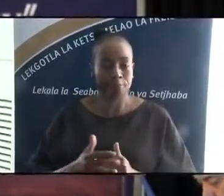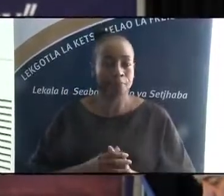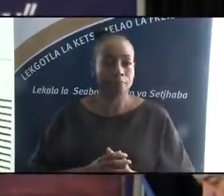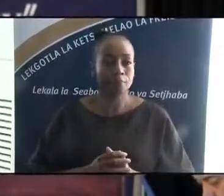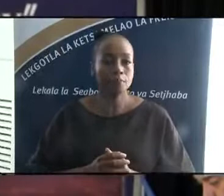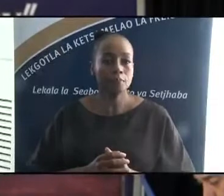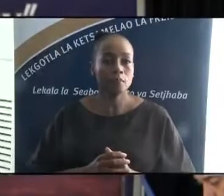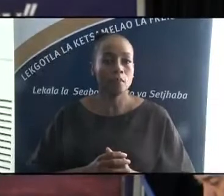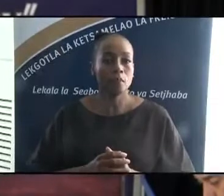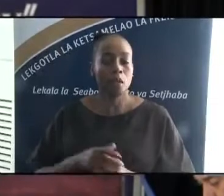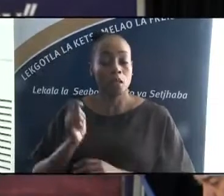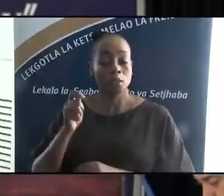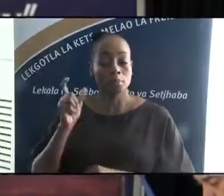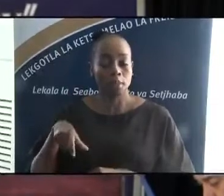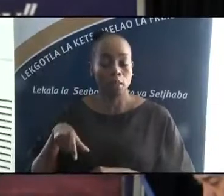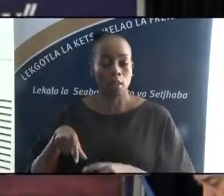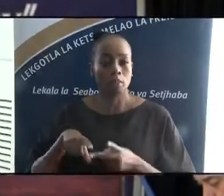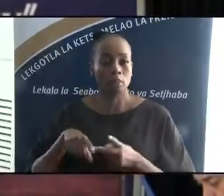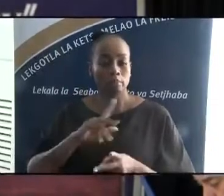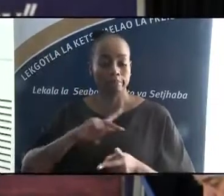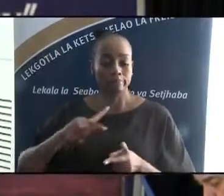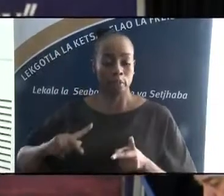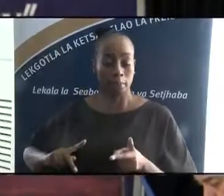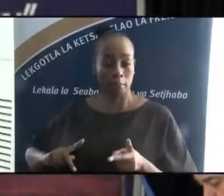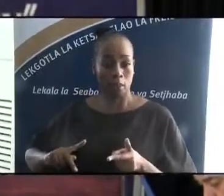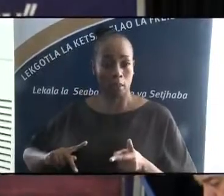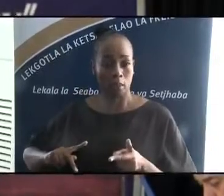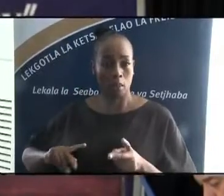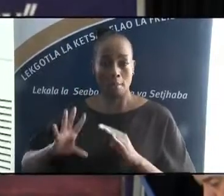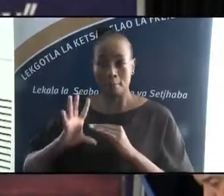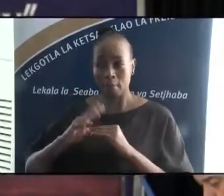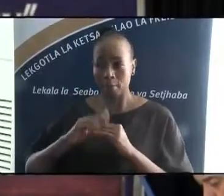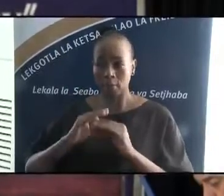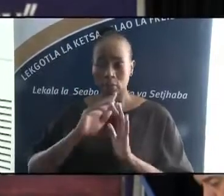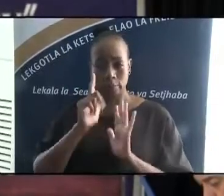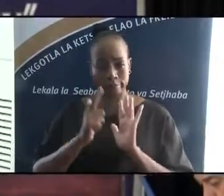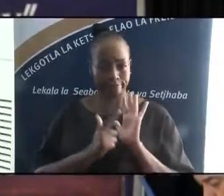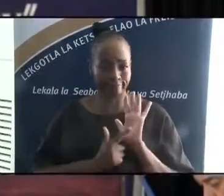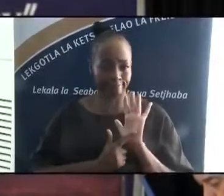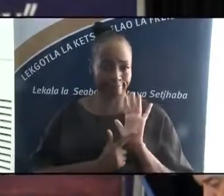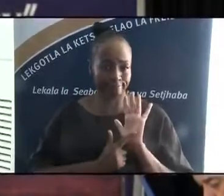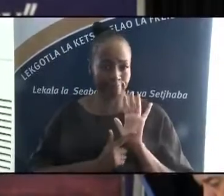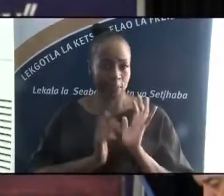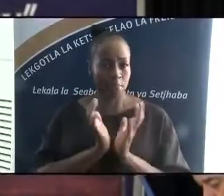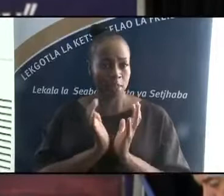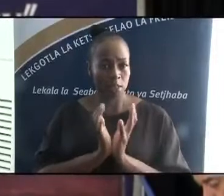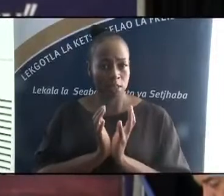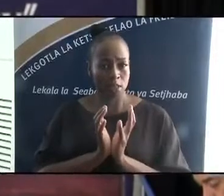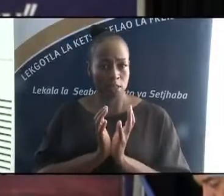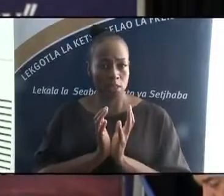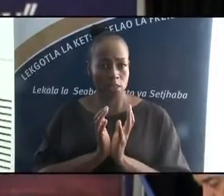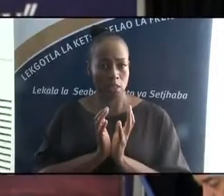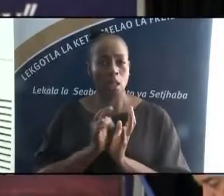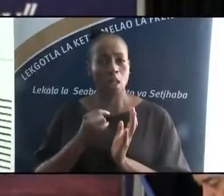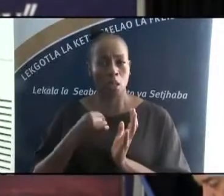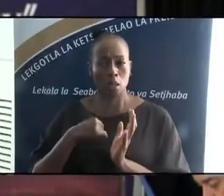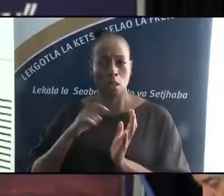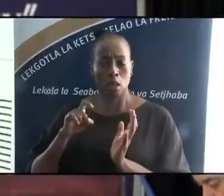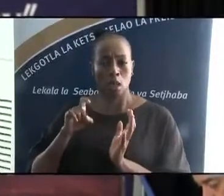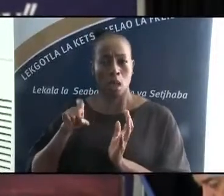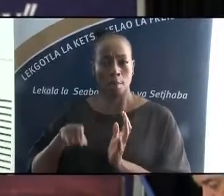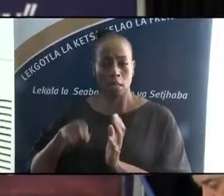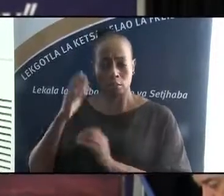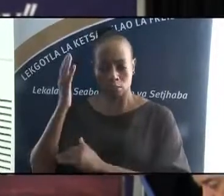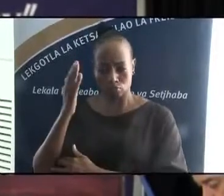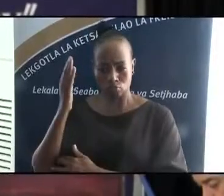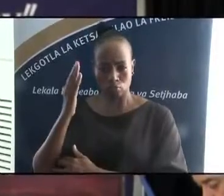Honourable Speaker, Honourable Premier, members of this Legislature and the House, it would be amiss of me not to talk about